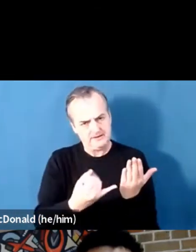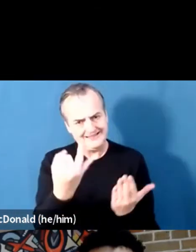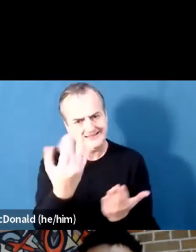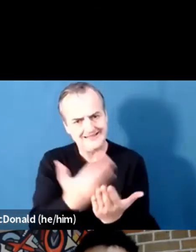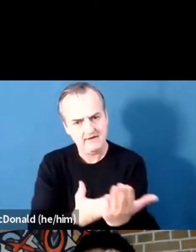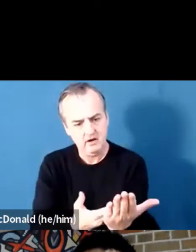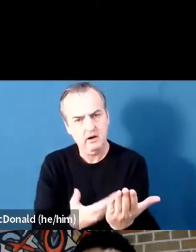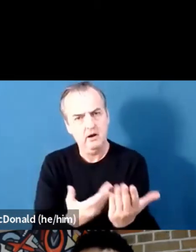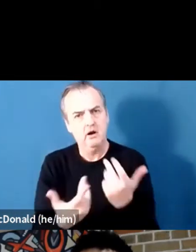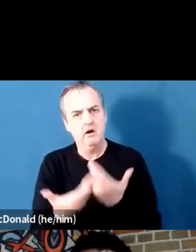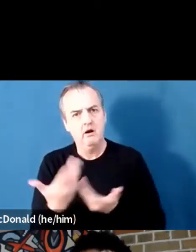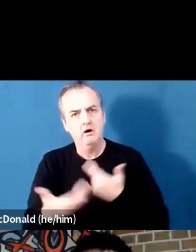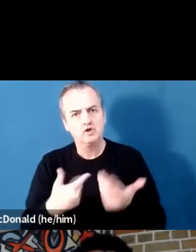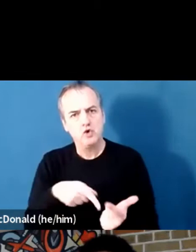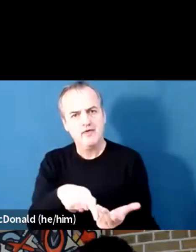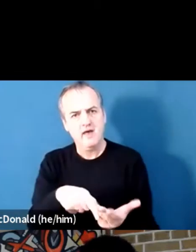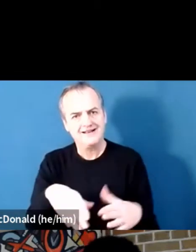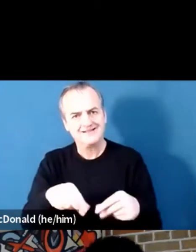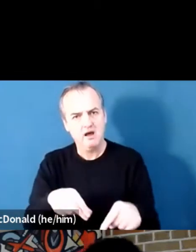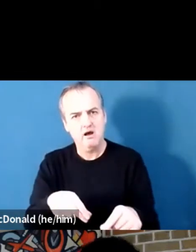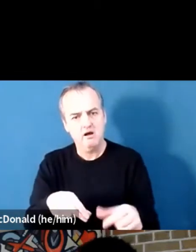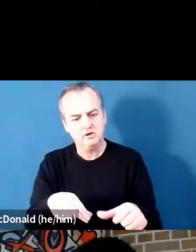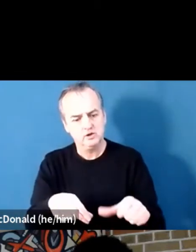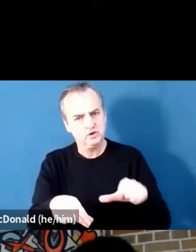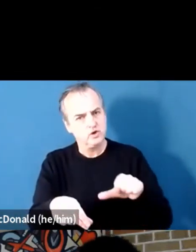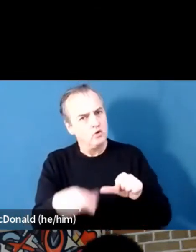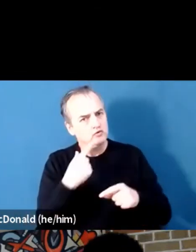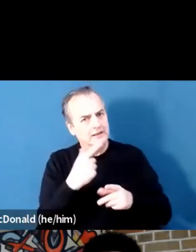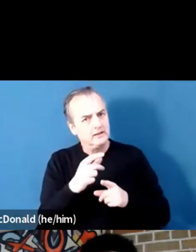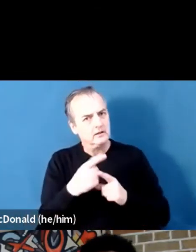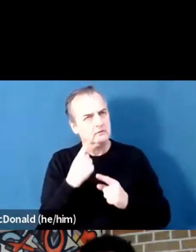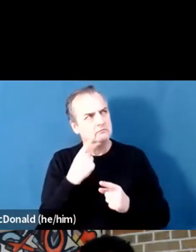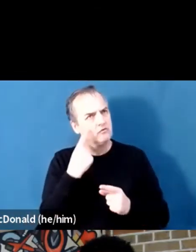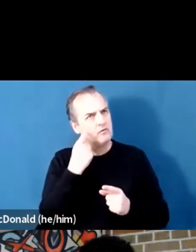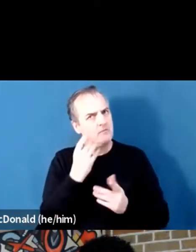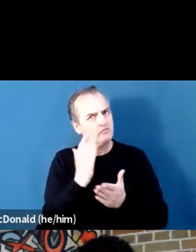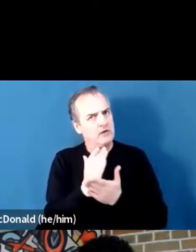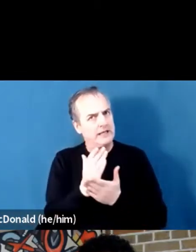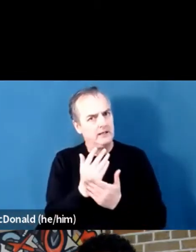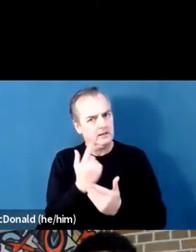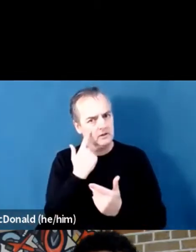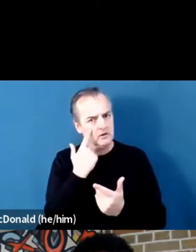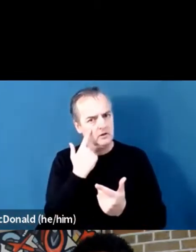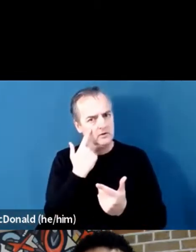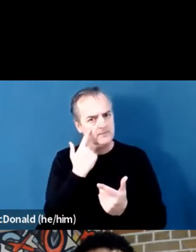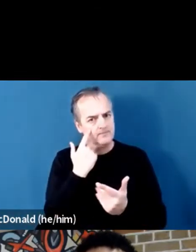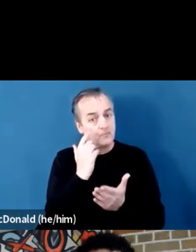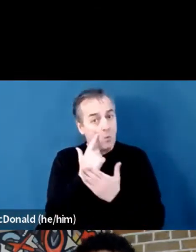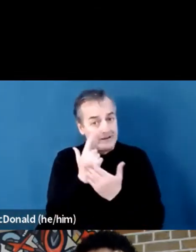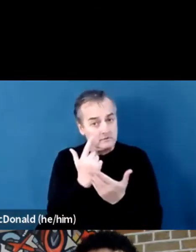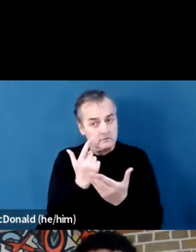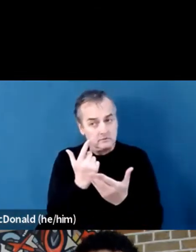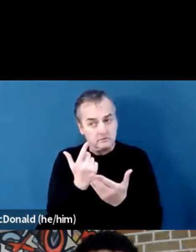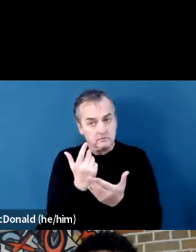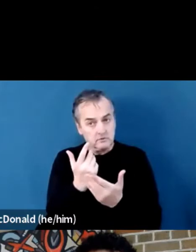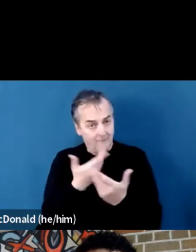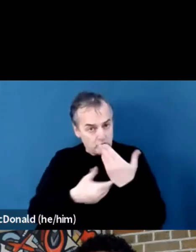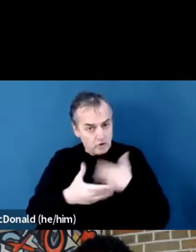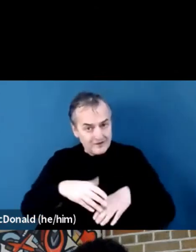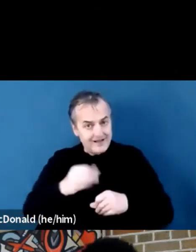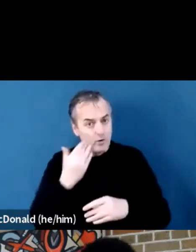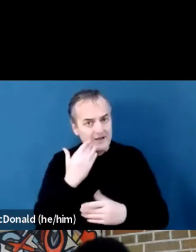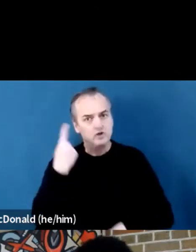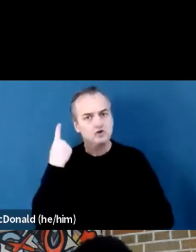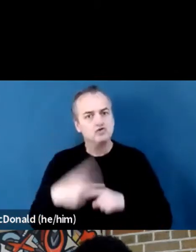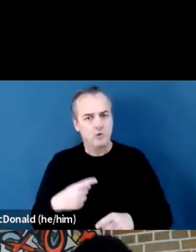much more interested in everything else. So like a little kind of thing I heard about that is The story starts when the stranger comes to town, like